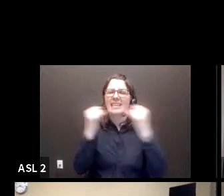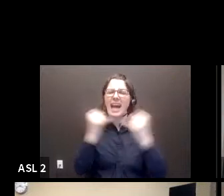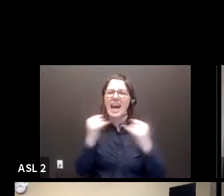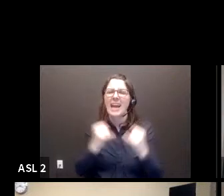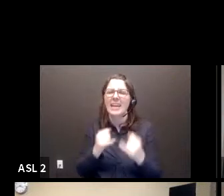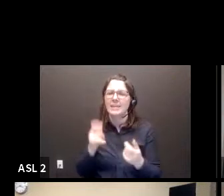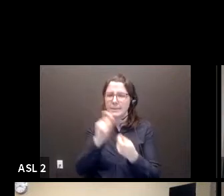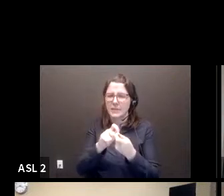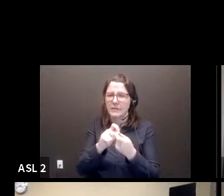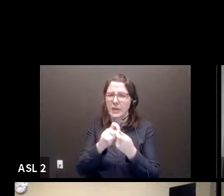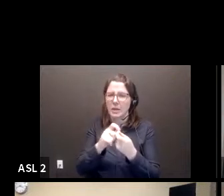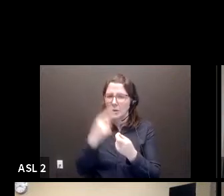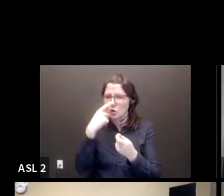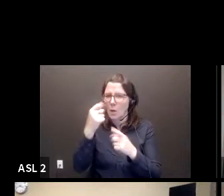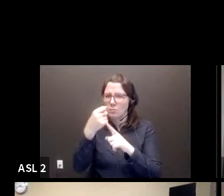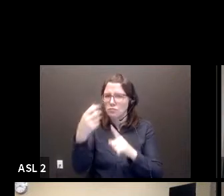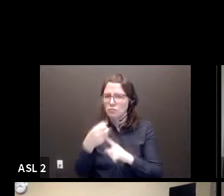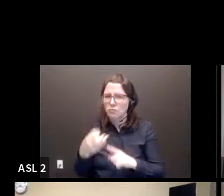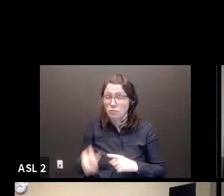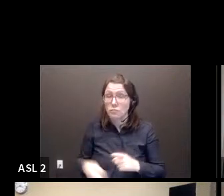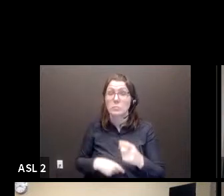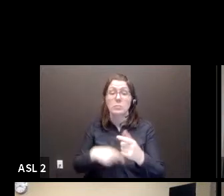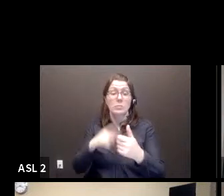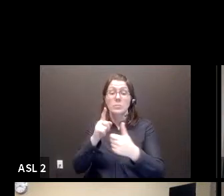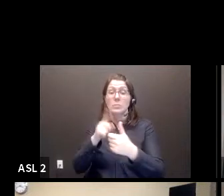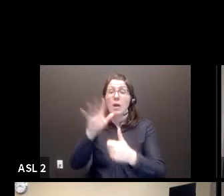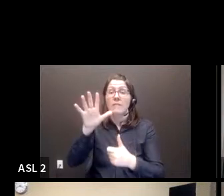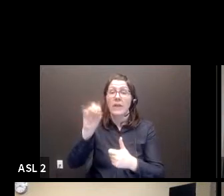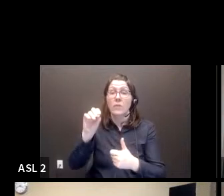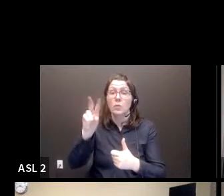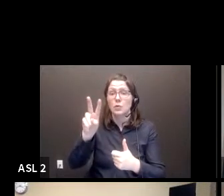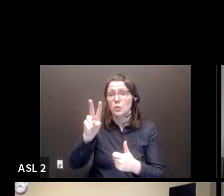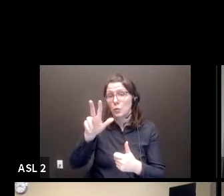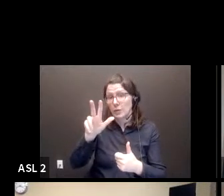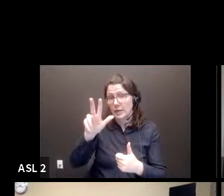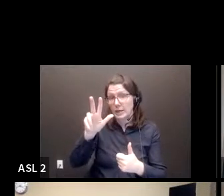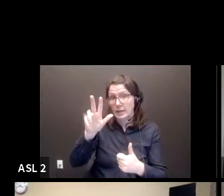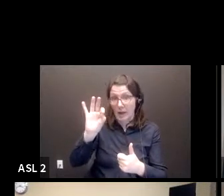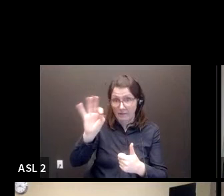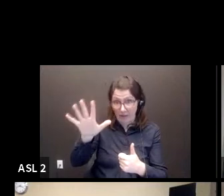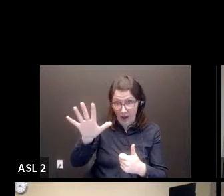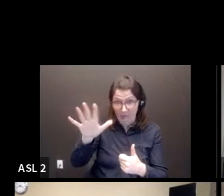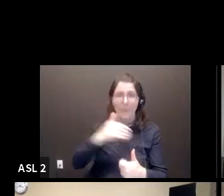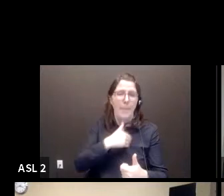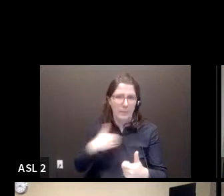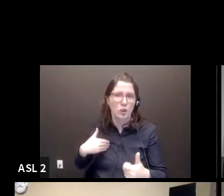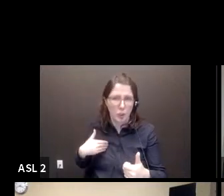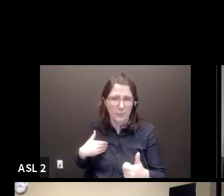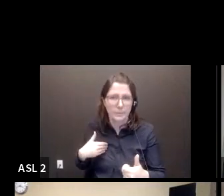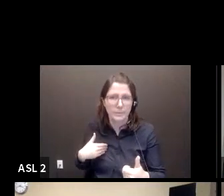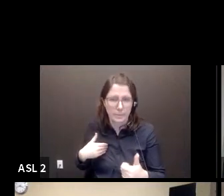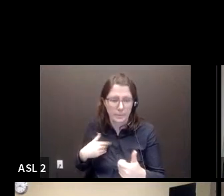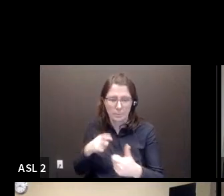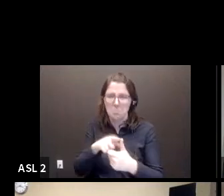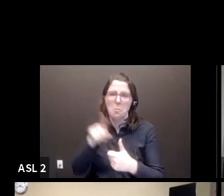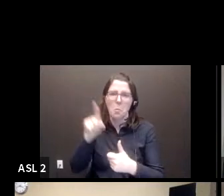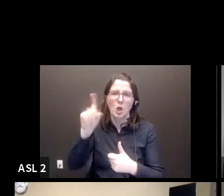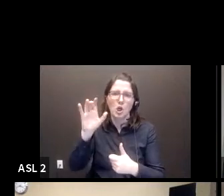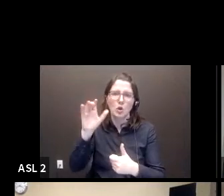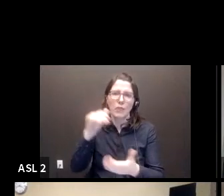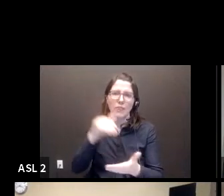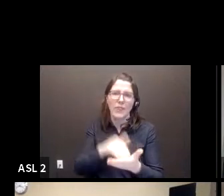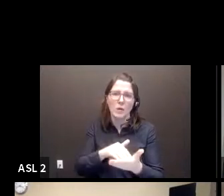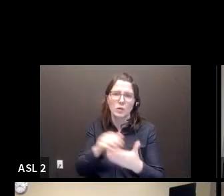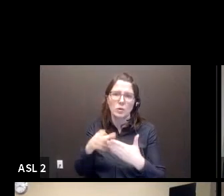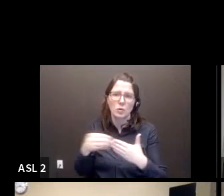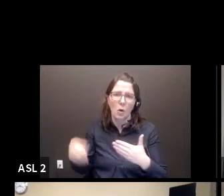individually um line item 502 395 is allocated to memberships that's about a hundred thousand dollars i'm wondering if